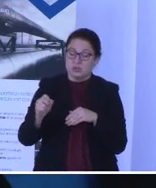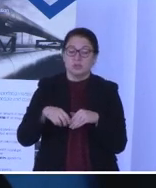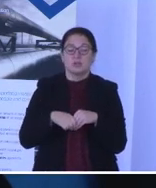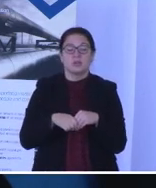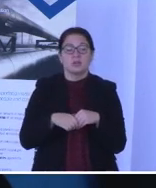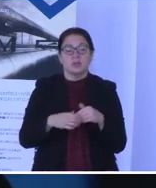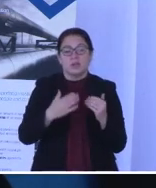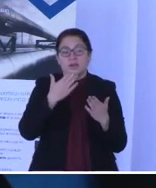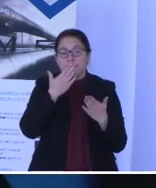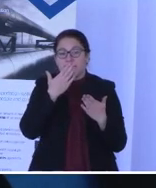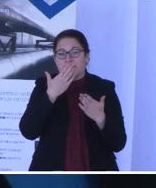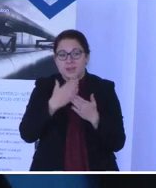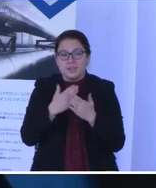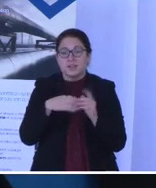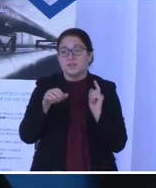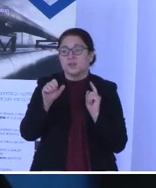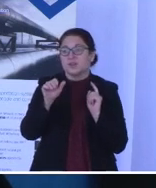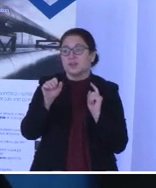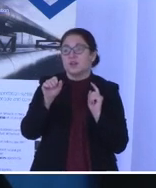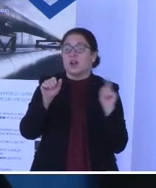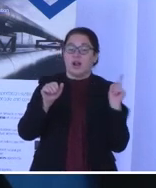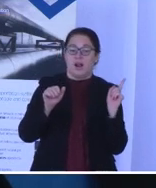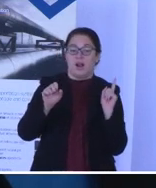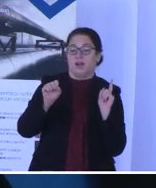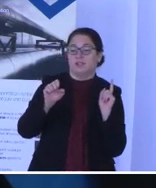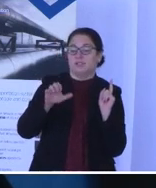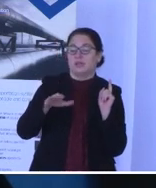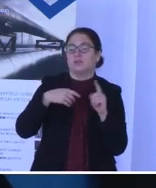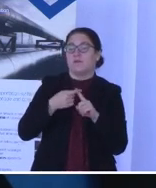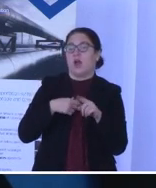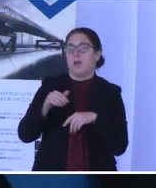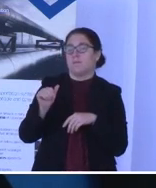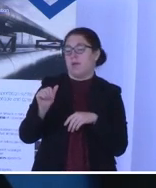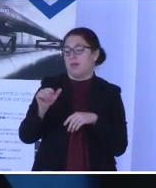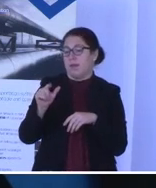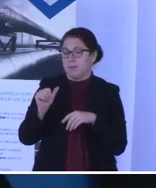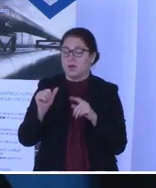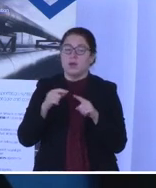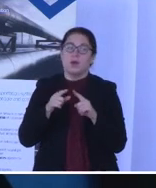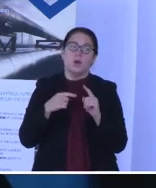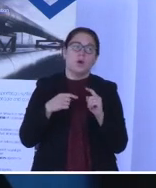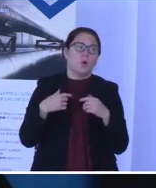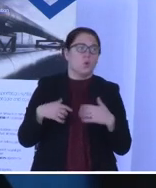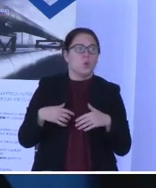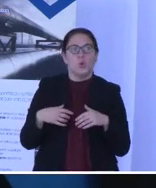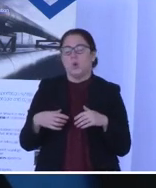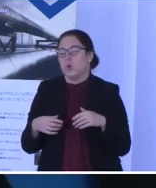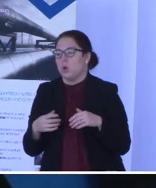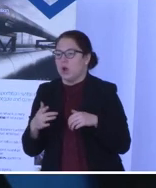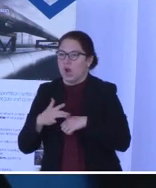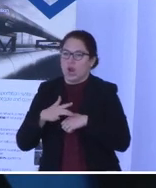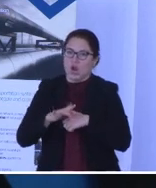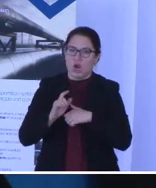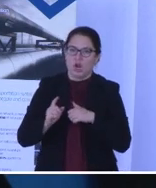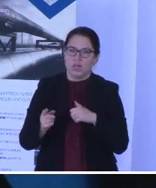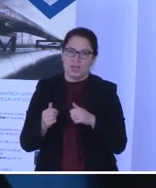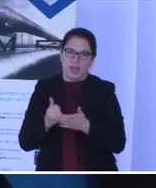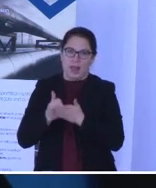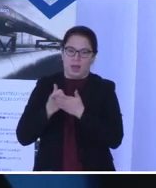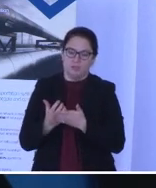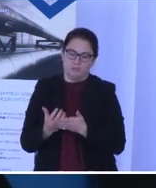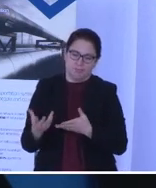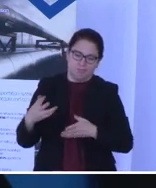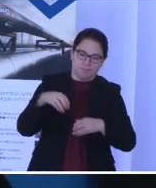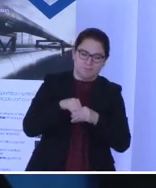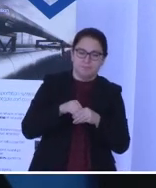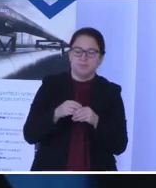our Federal Security Director for the state of Alabama, and a very early pioneer in TSA, a member of the first class